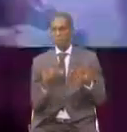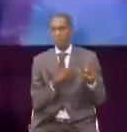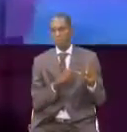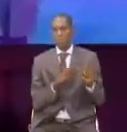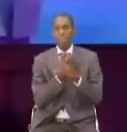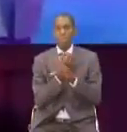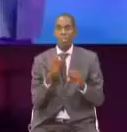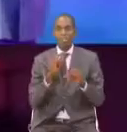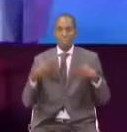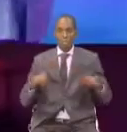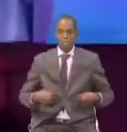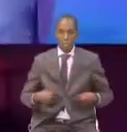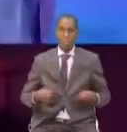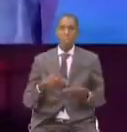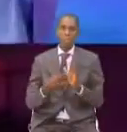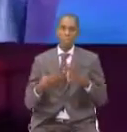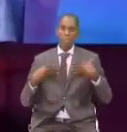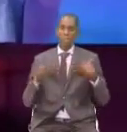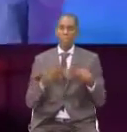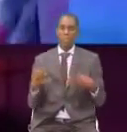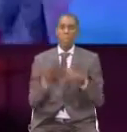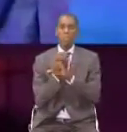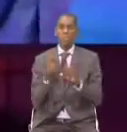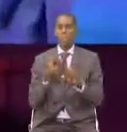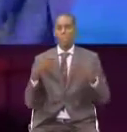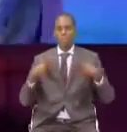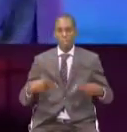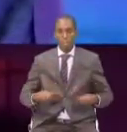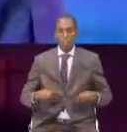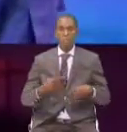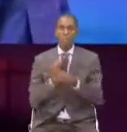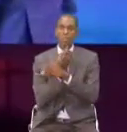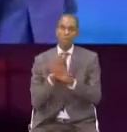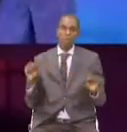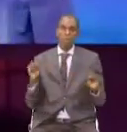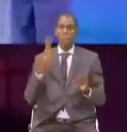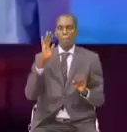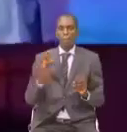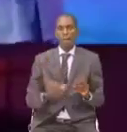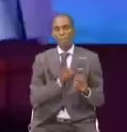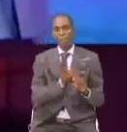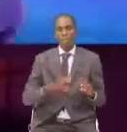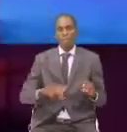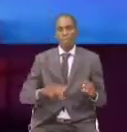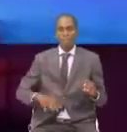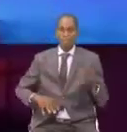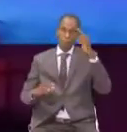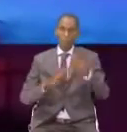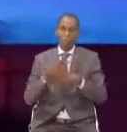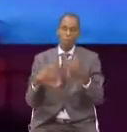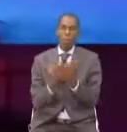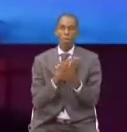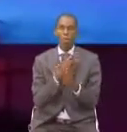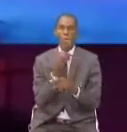Saving health, healing. Saving health, deliverance. by Christ for all nations